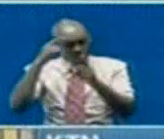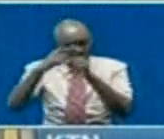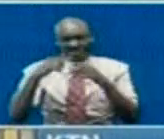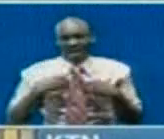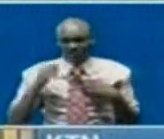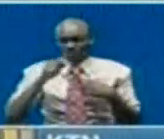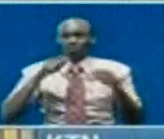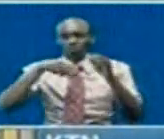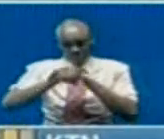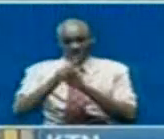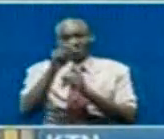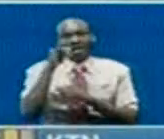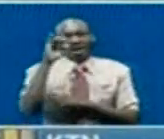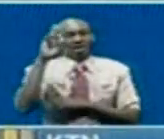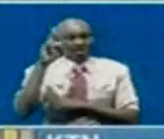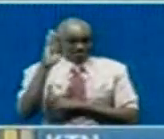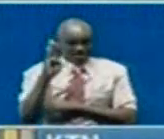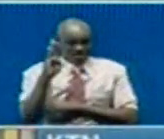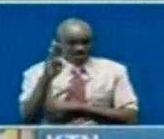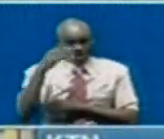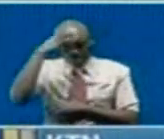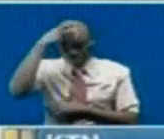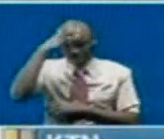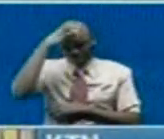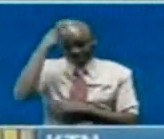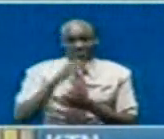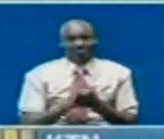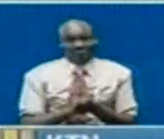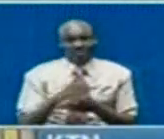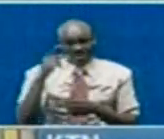the qualifier stage of the IRB. Moses Wahisi, KTN Sports.